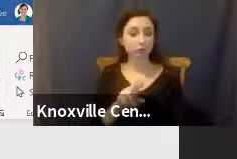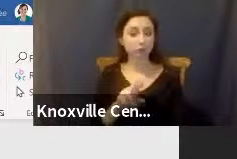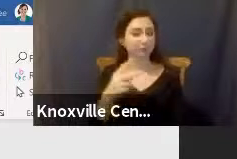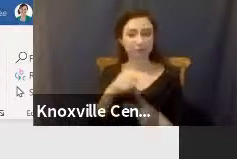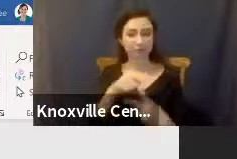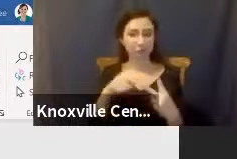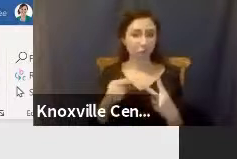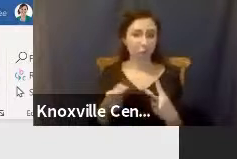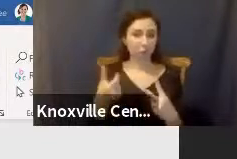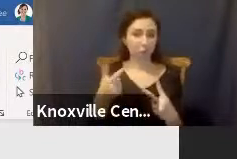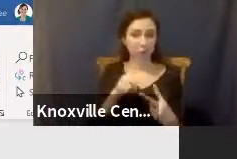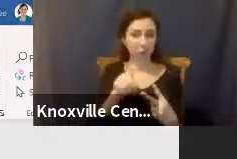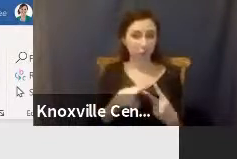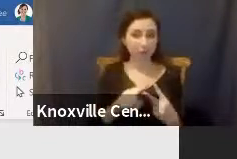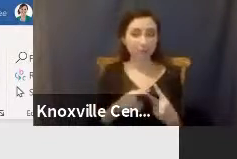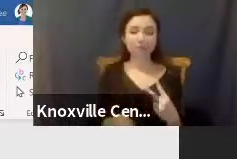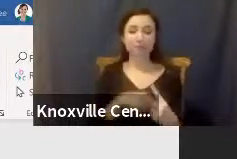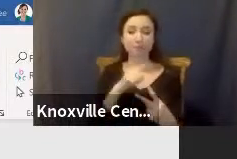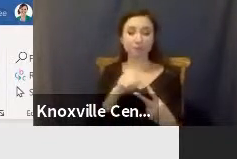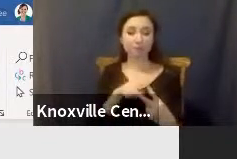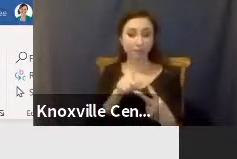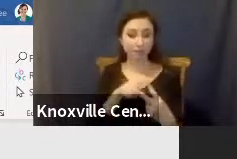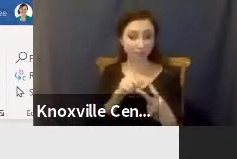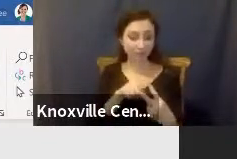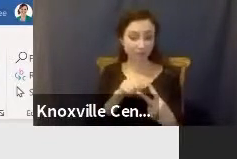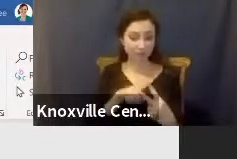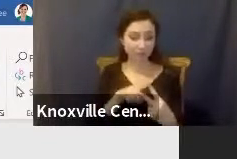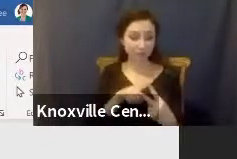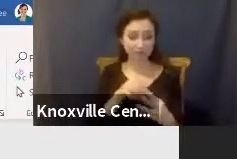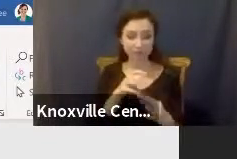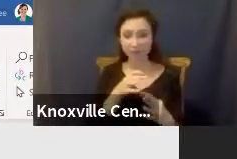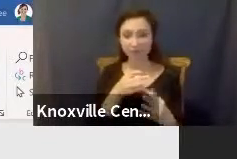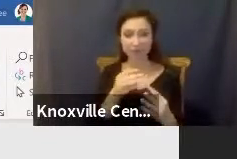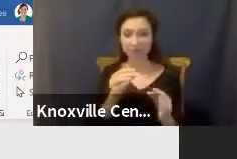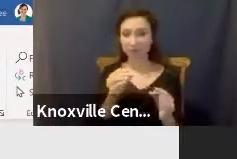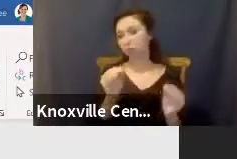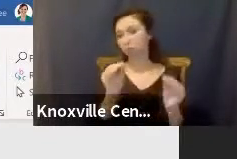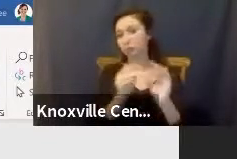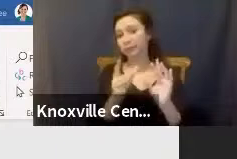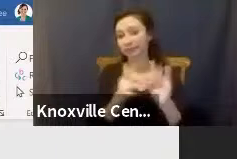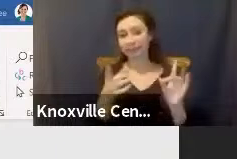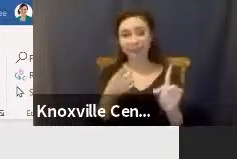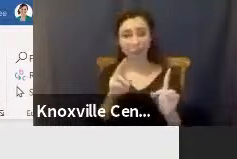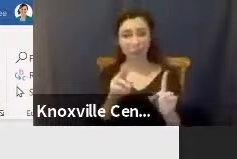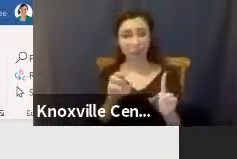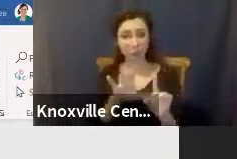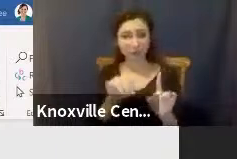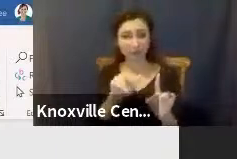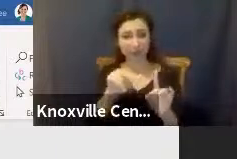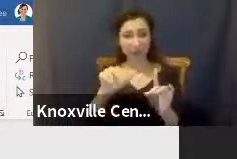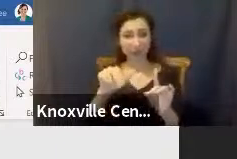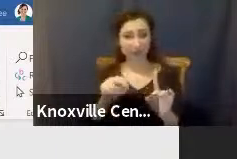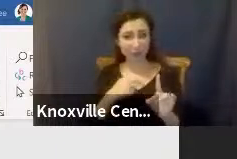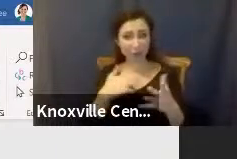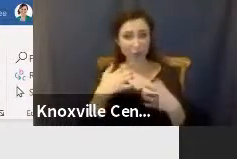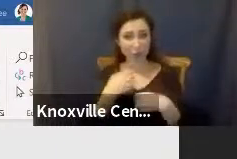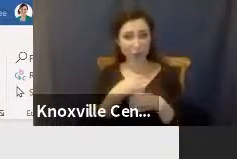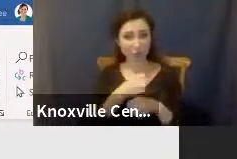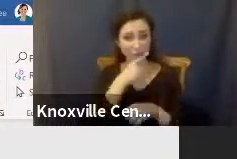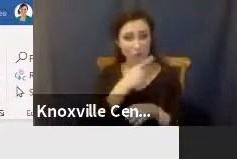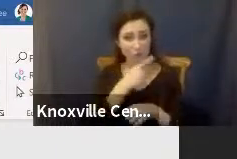questions. One is simply or actually more of a comment, but Dr. Buchanan, I just want to make sure that with the